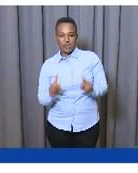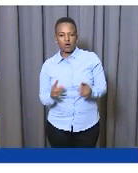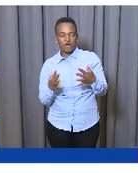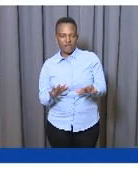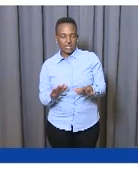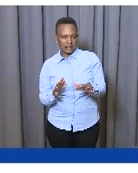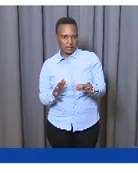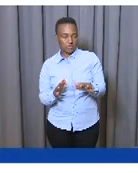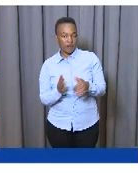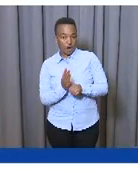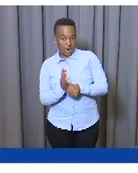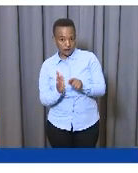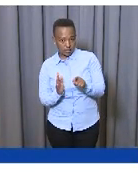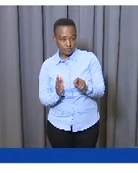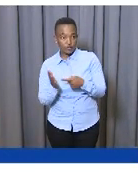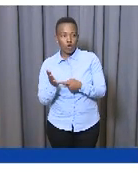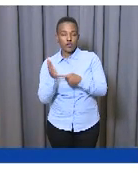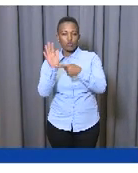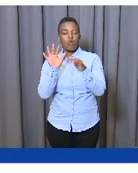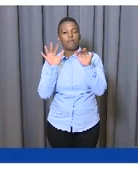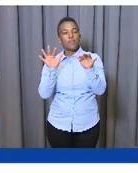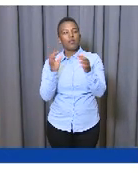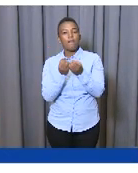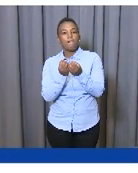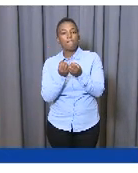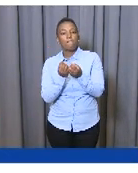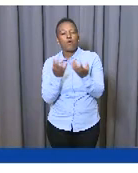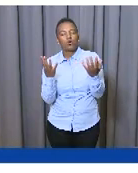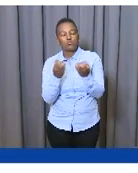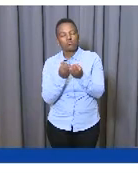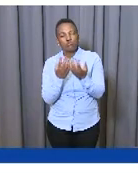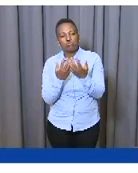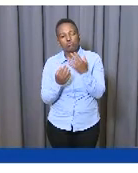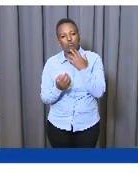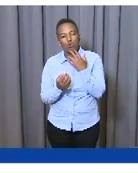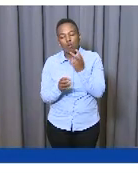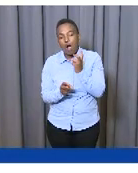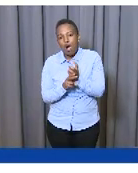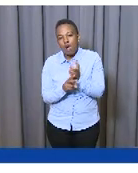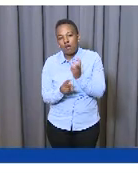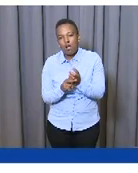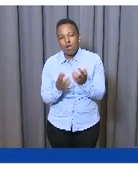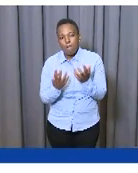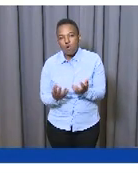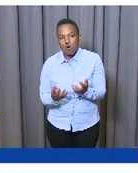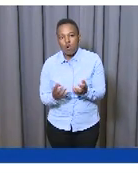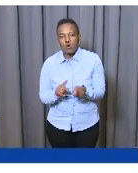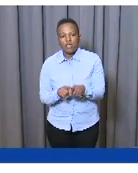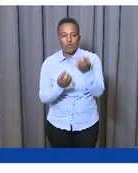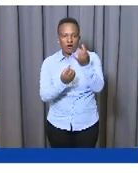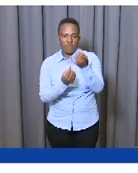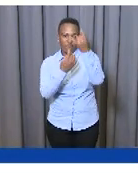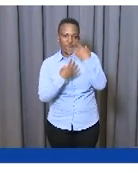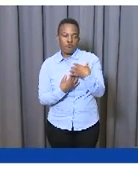income grant. So we show you where a lot of people are really, really finding it hard. It informs our